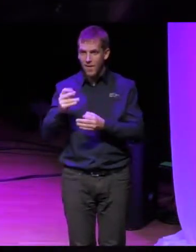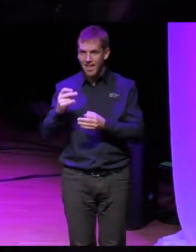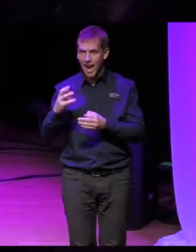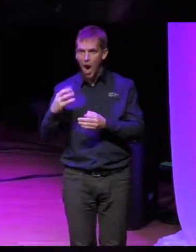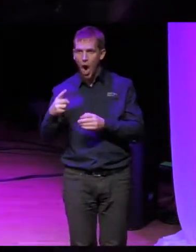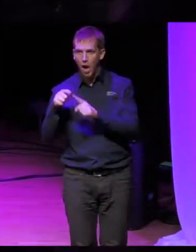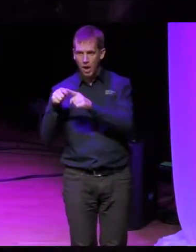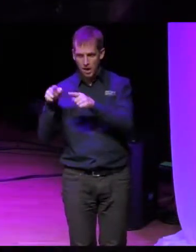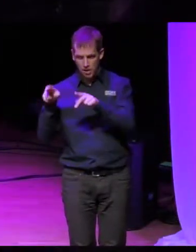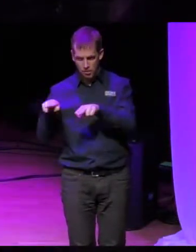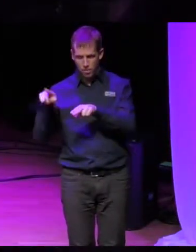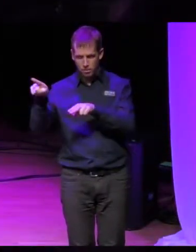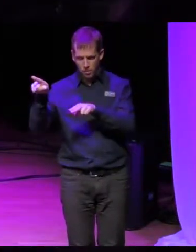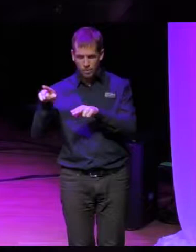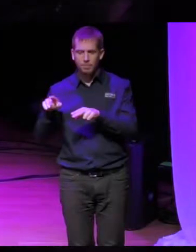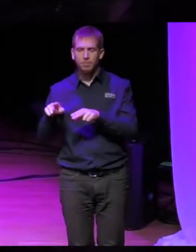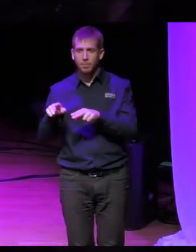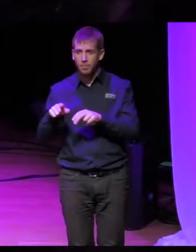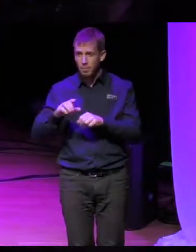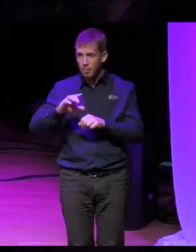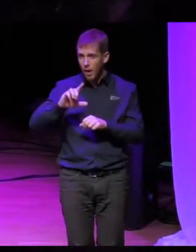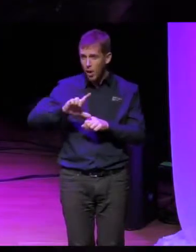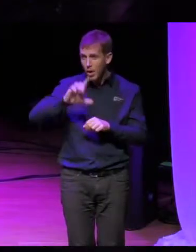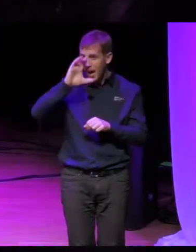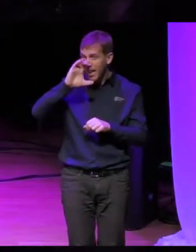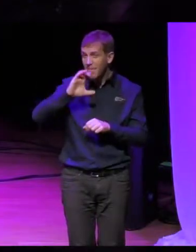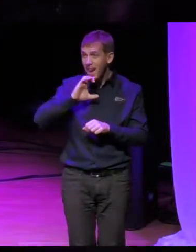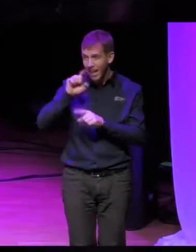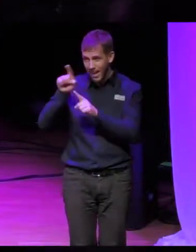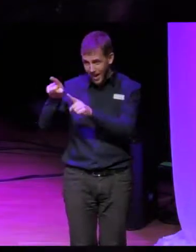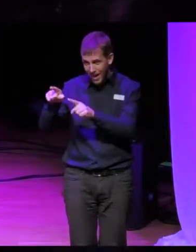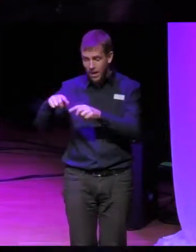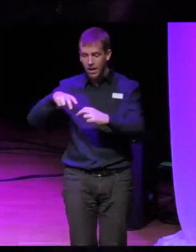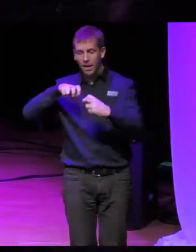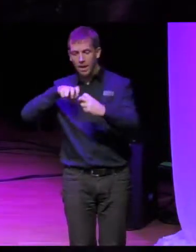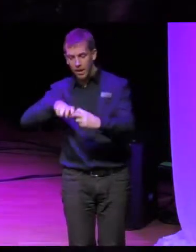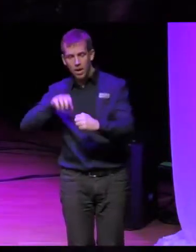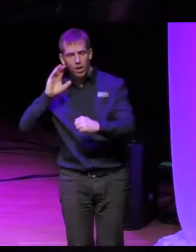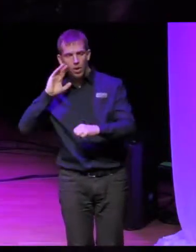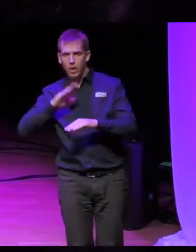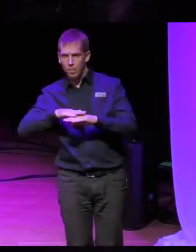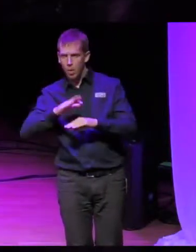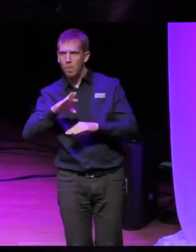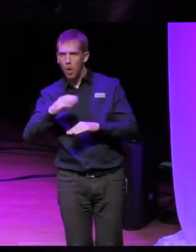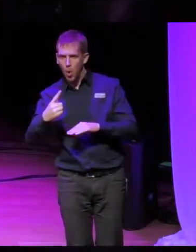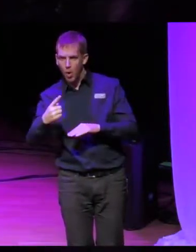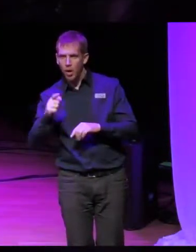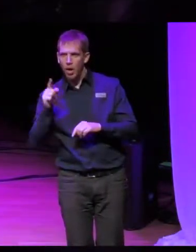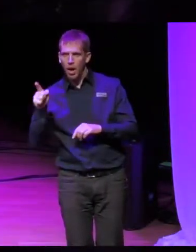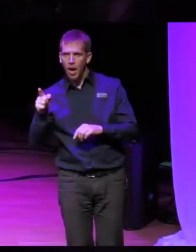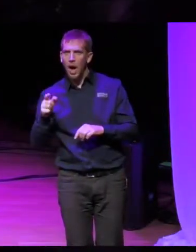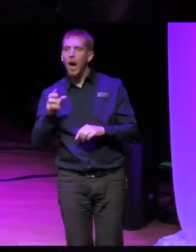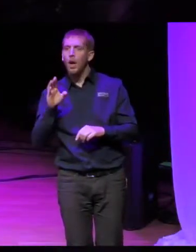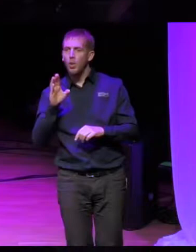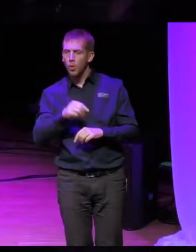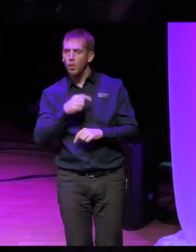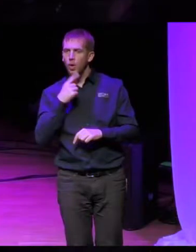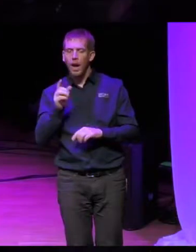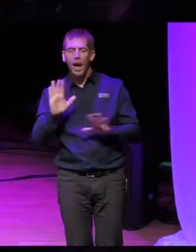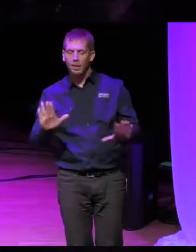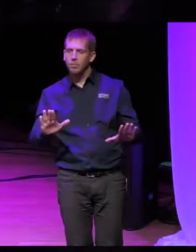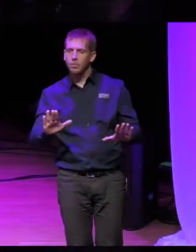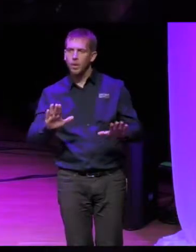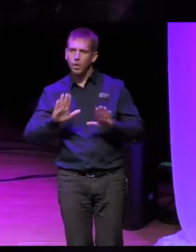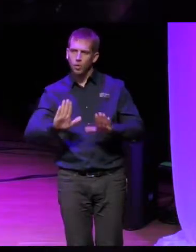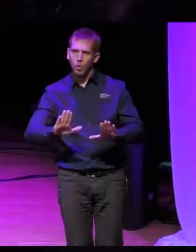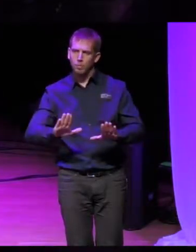heard arguments Saturday night within 24 hours and put the first immediate stay, meaning that the government